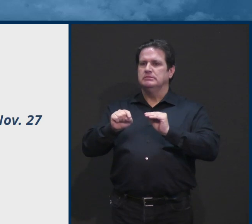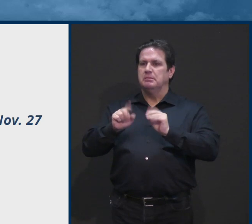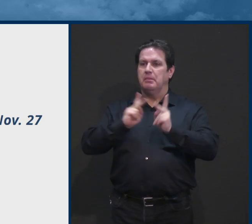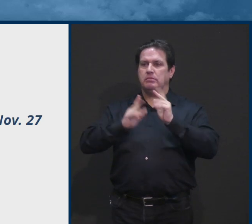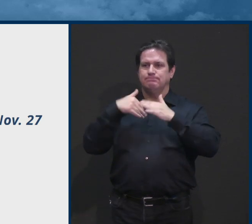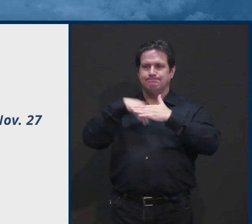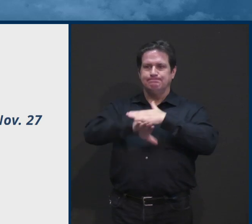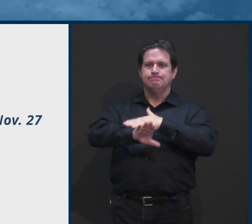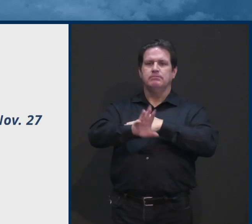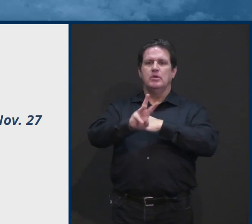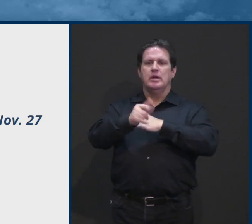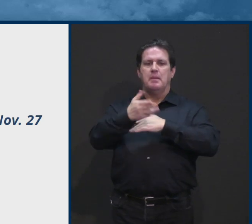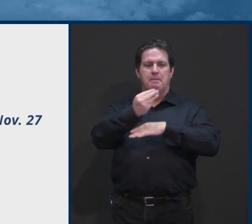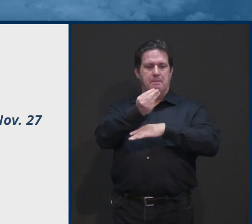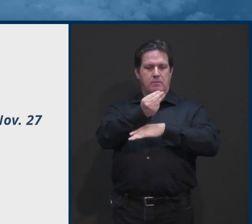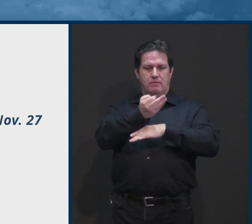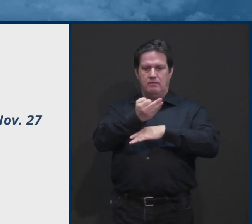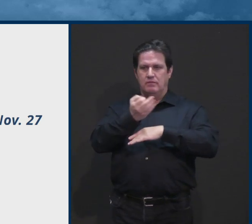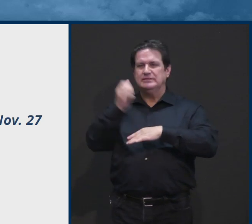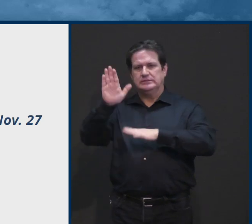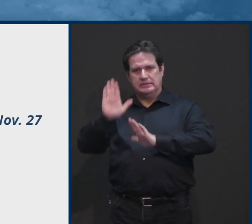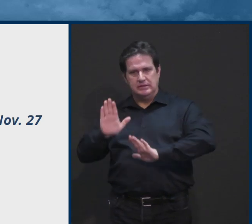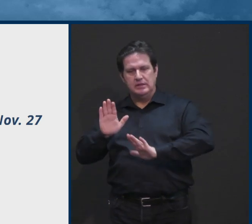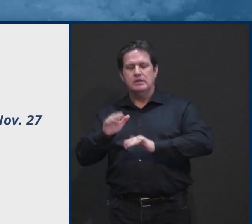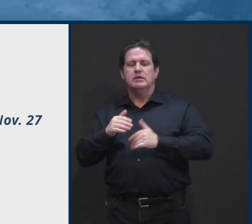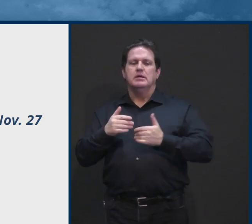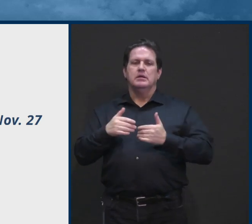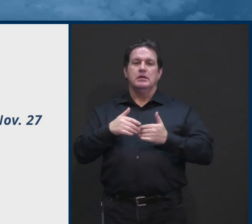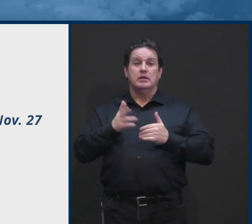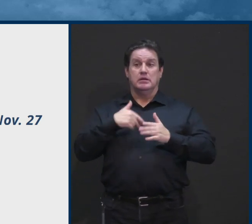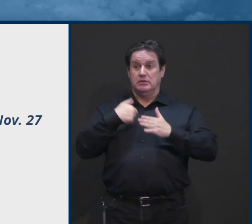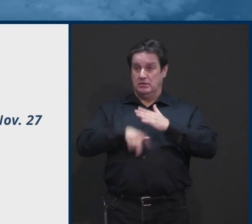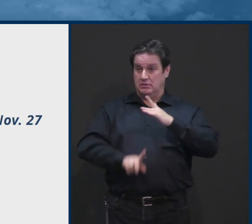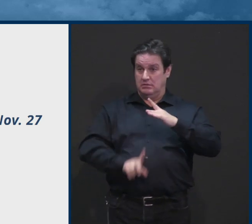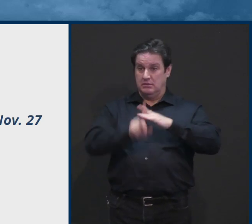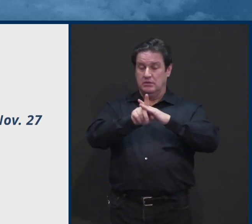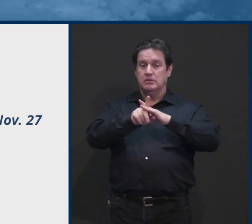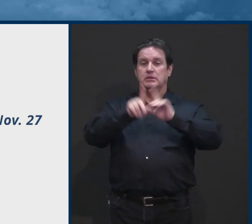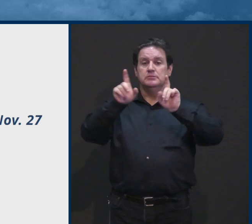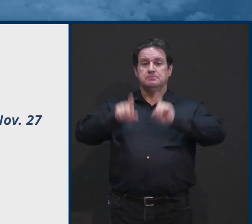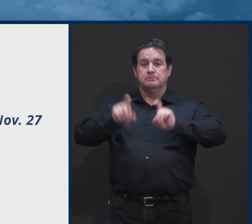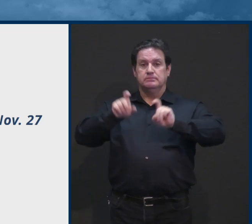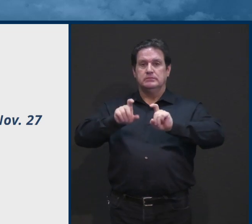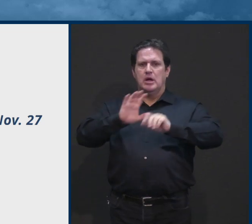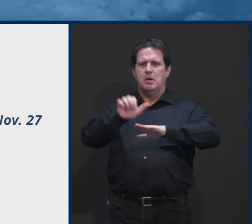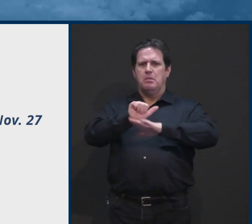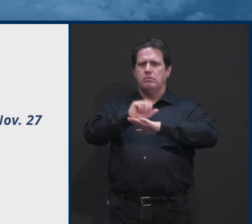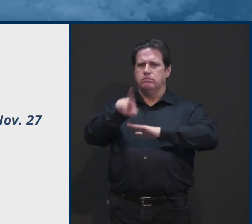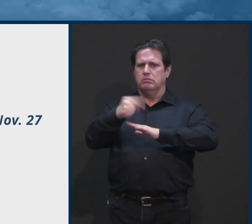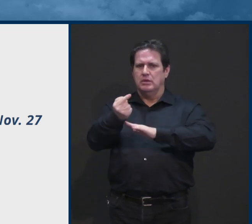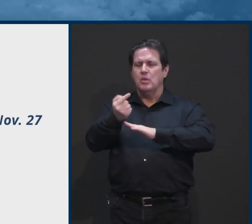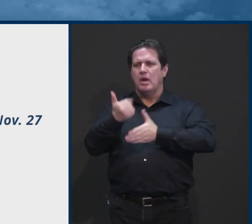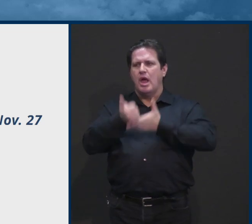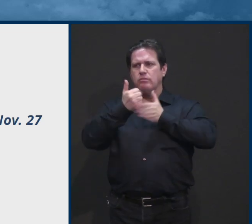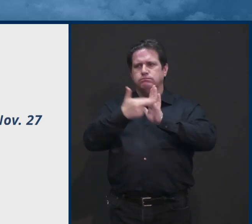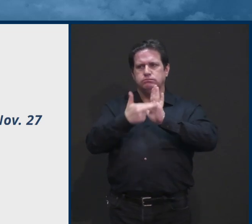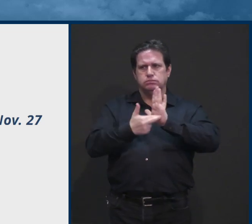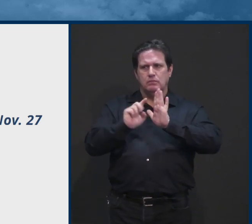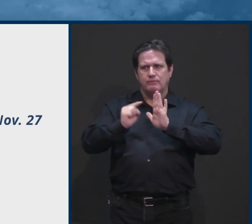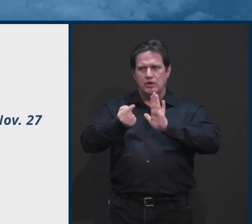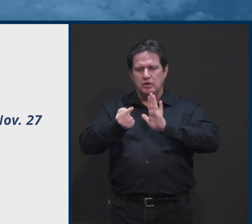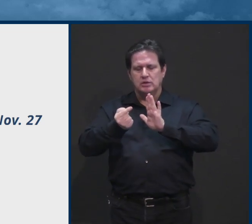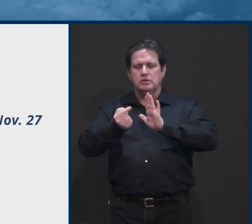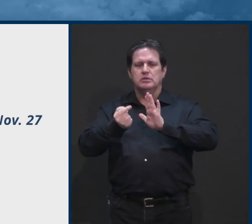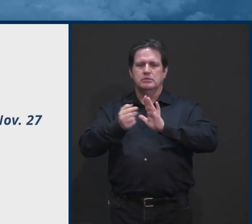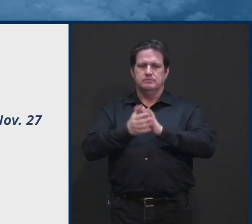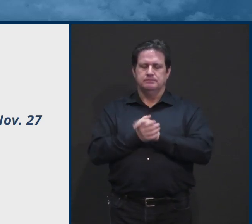there. That's that Monday through Sunday type of event where you could go get tested. I think that appointment only thing is going to help us with that